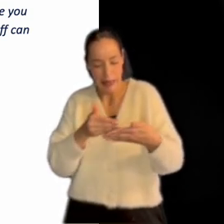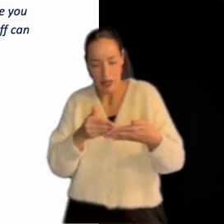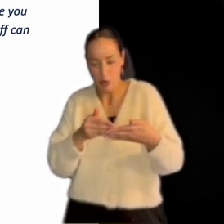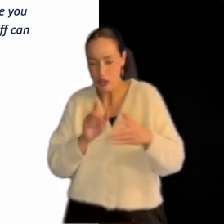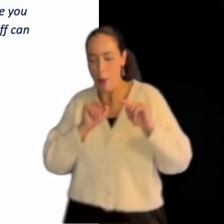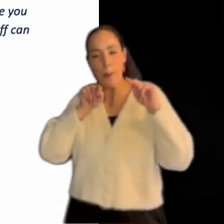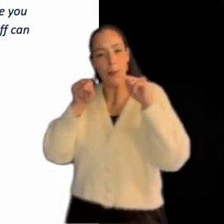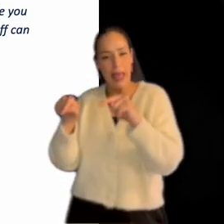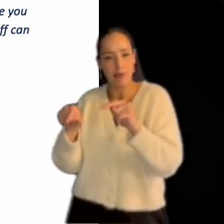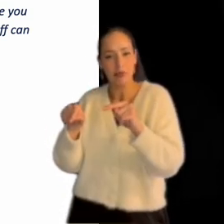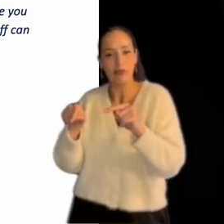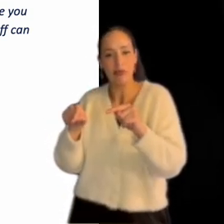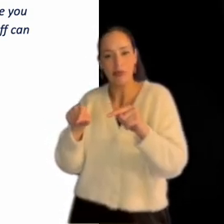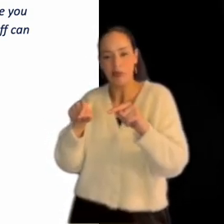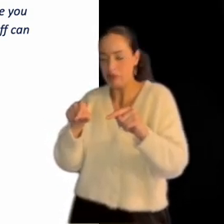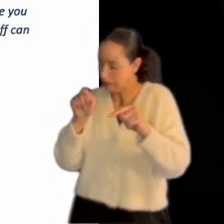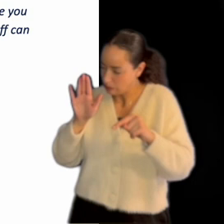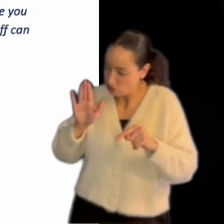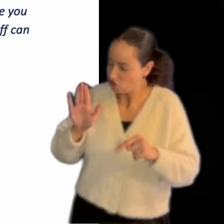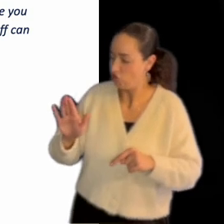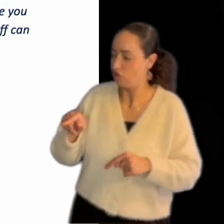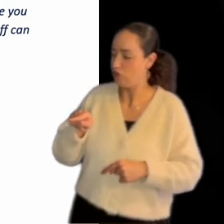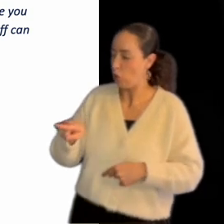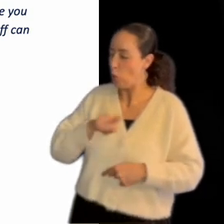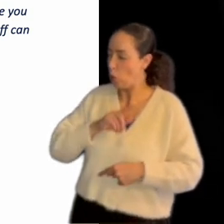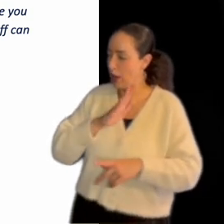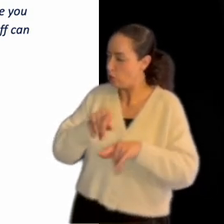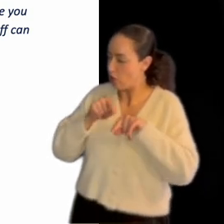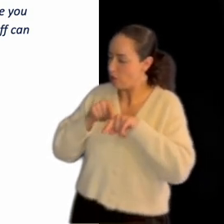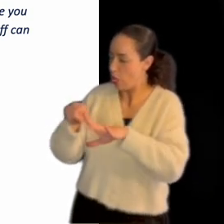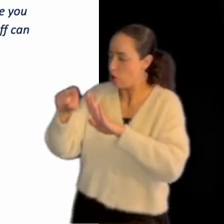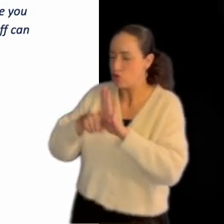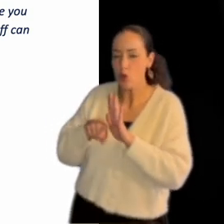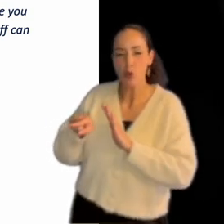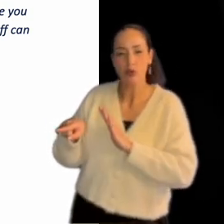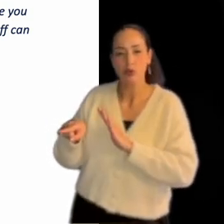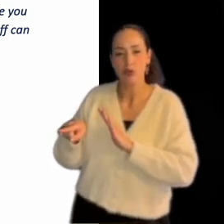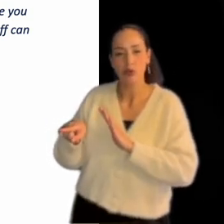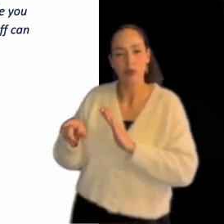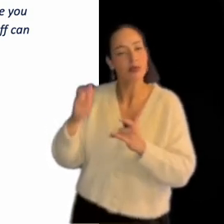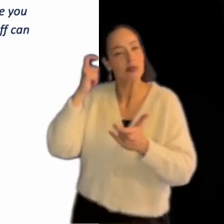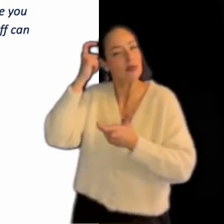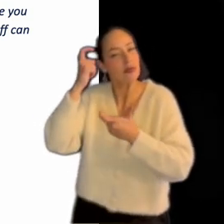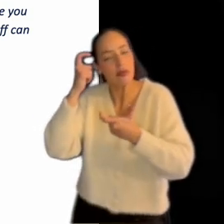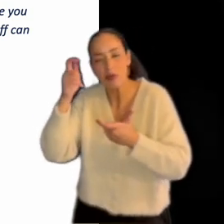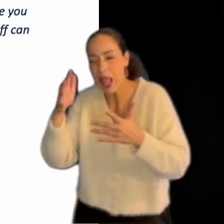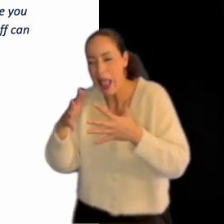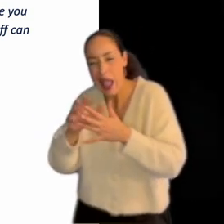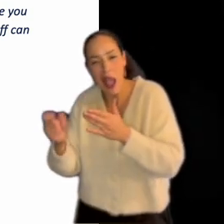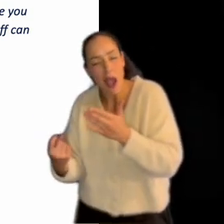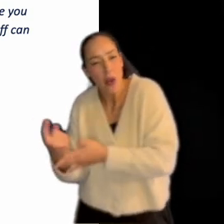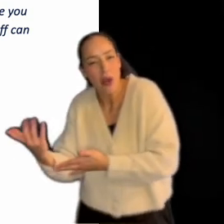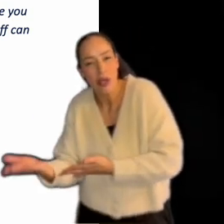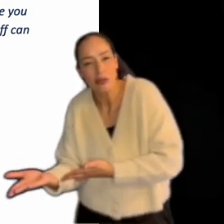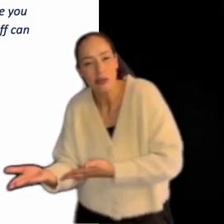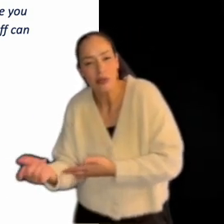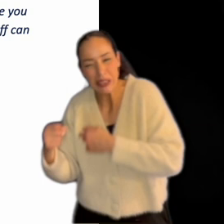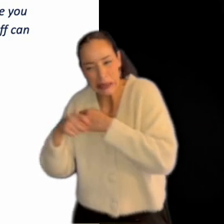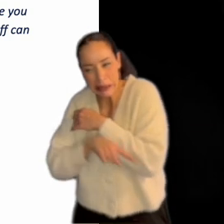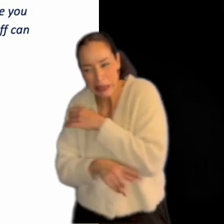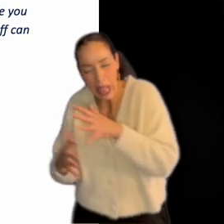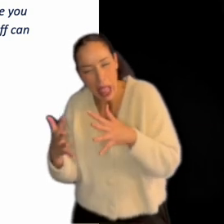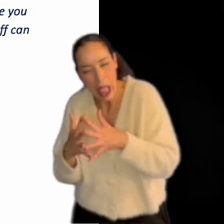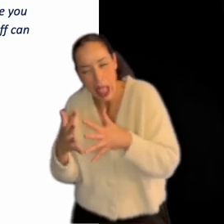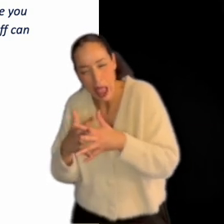client for their non-compliance. It is unwilling to consider how they may have come to this place. Secondly, it removes choice and control